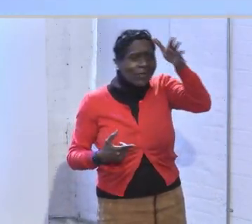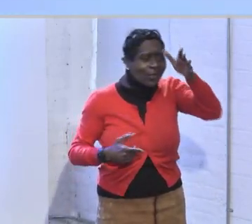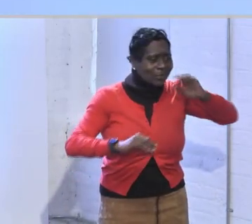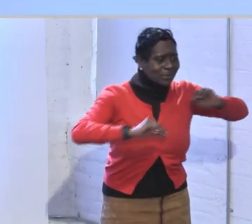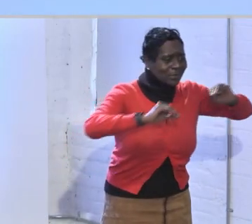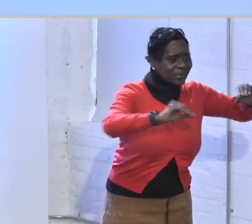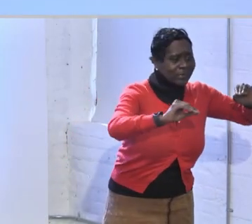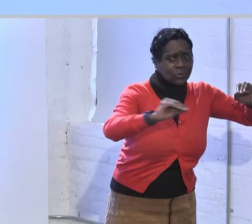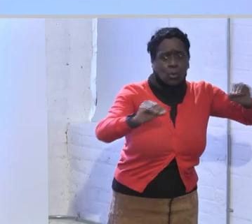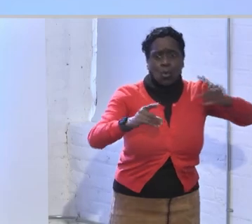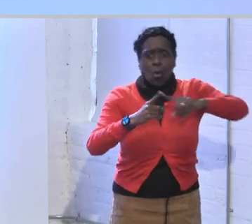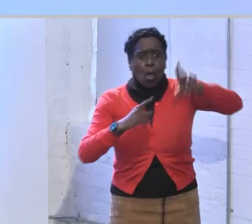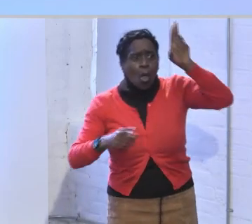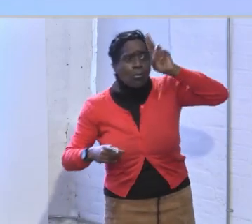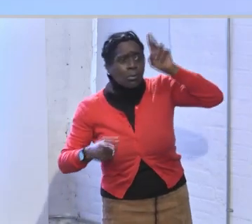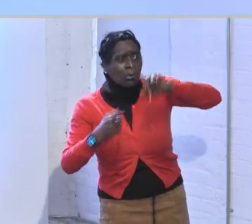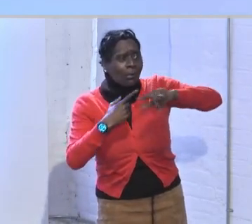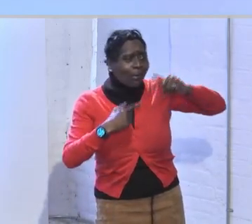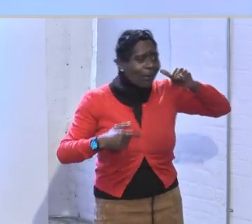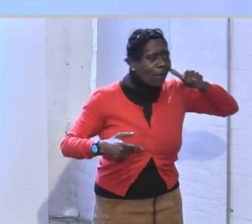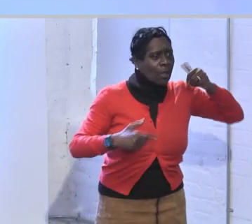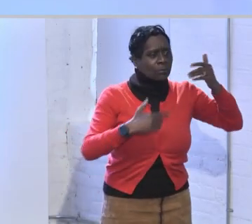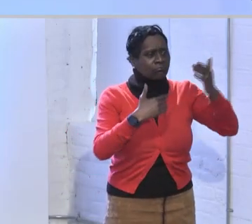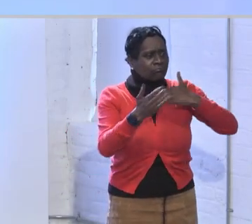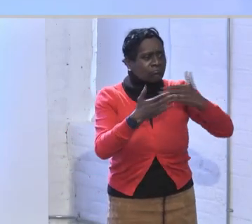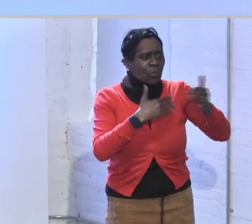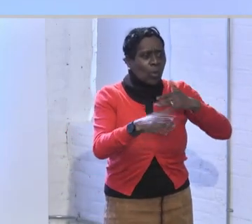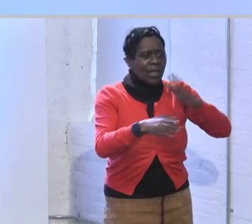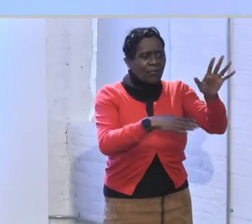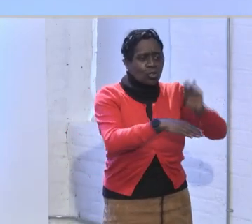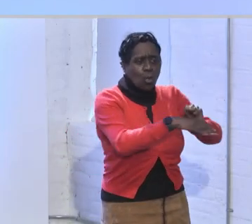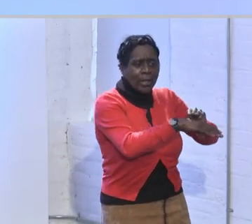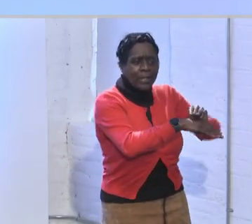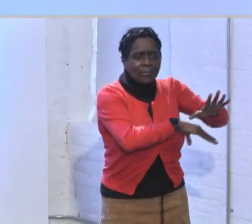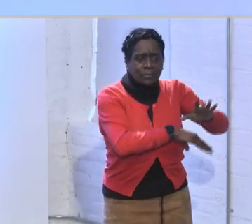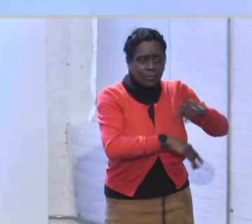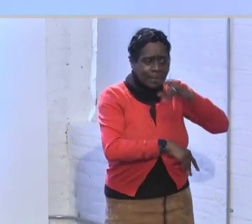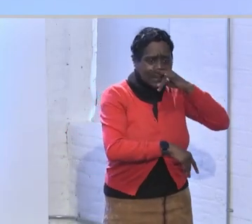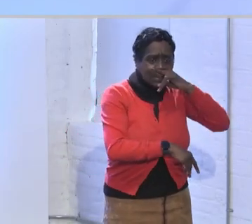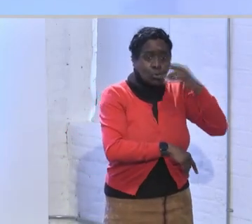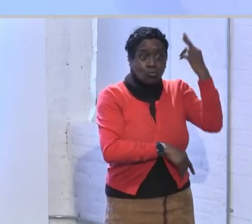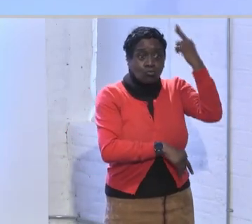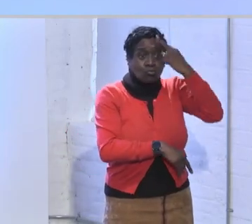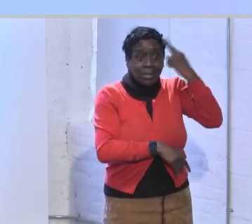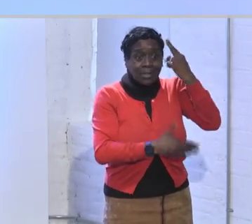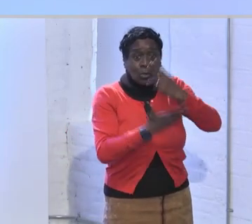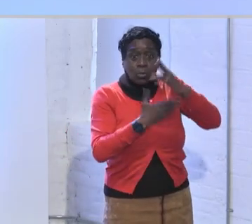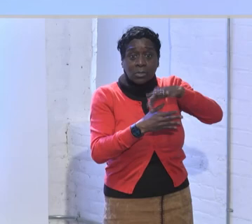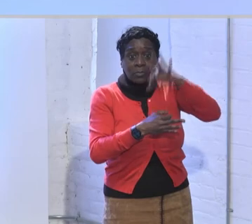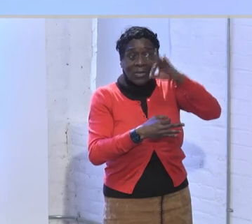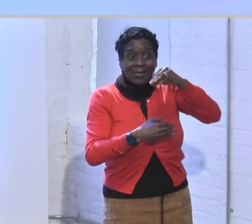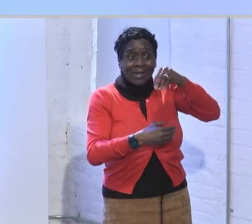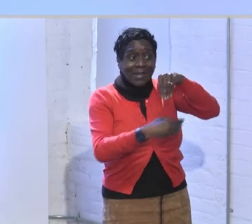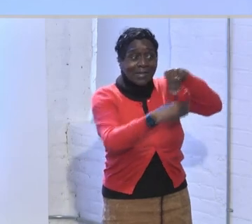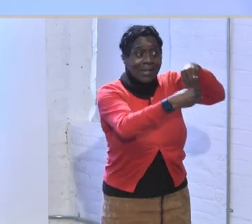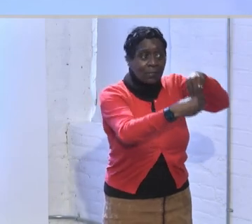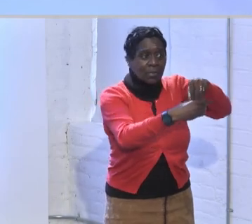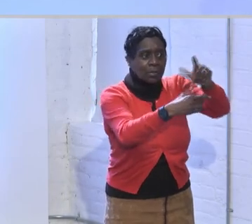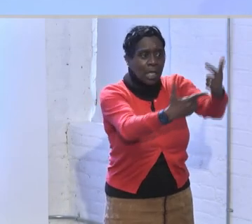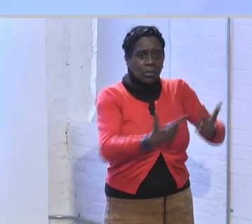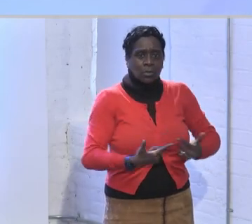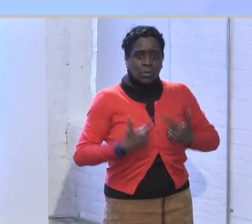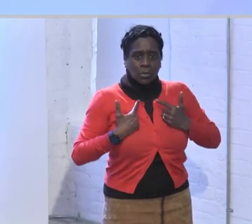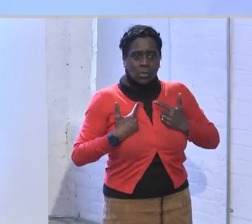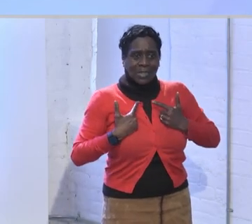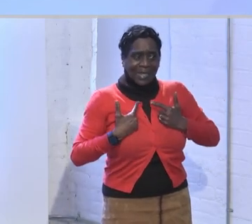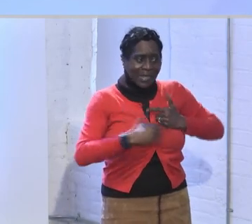or just as an uncle or an aunt, whatever influence that you have over children, realize that the Holy Spirit lives inside of us and